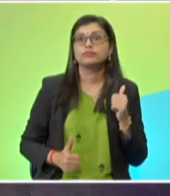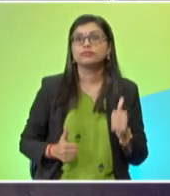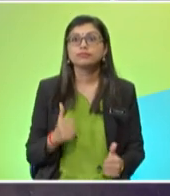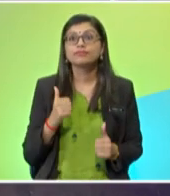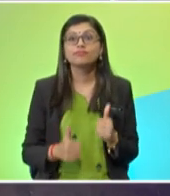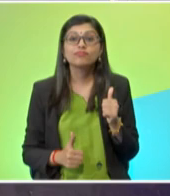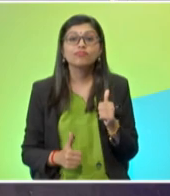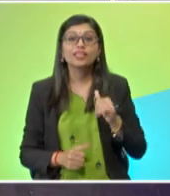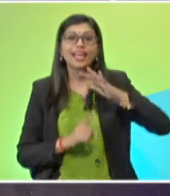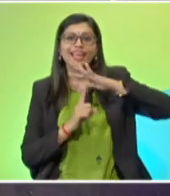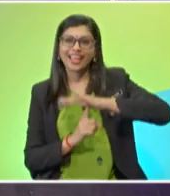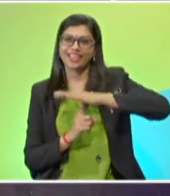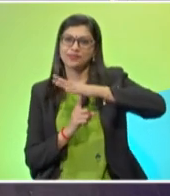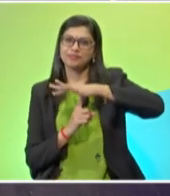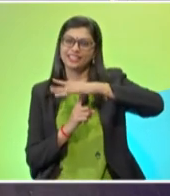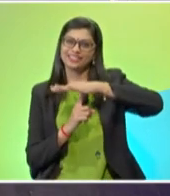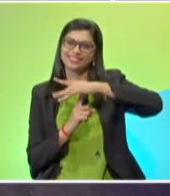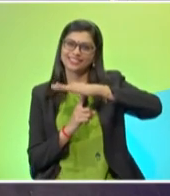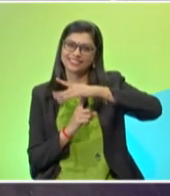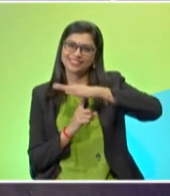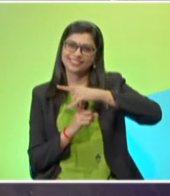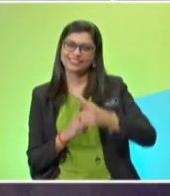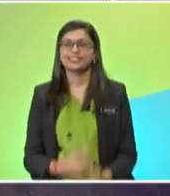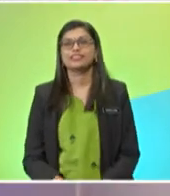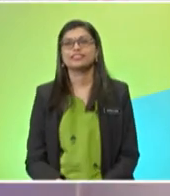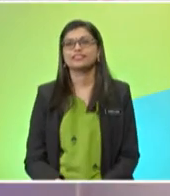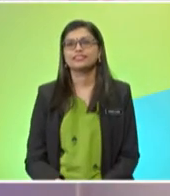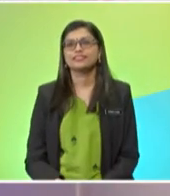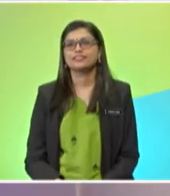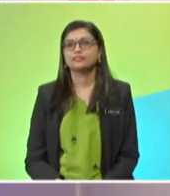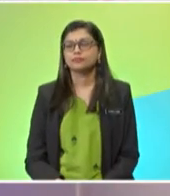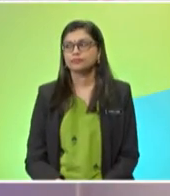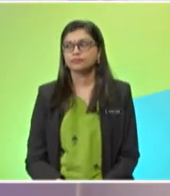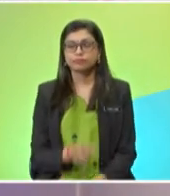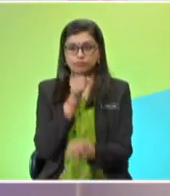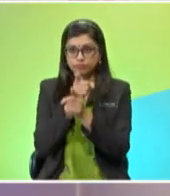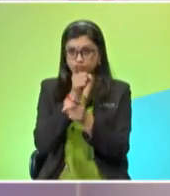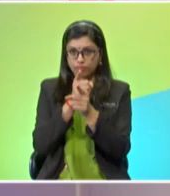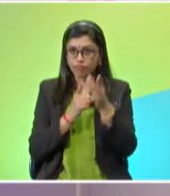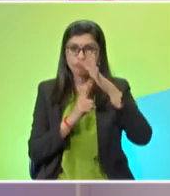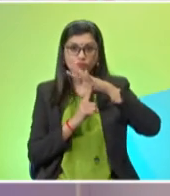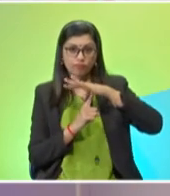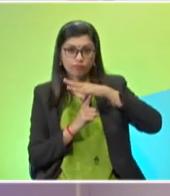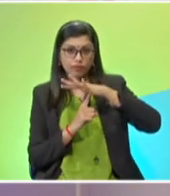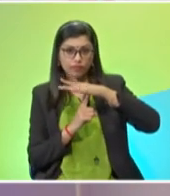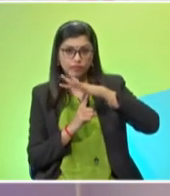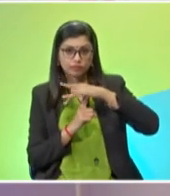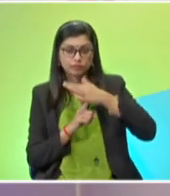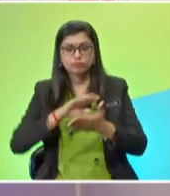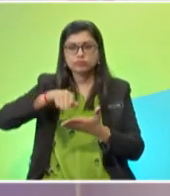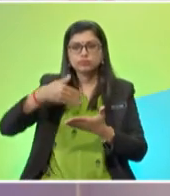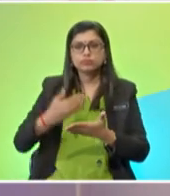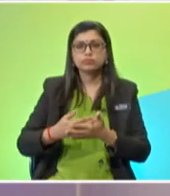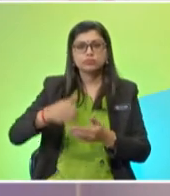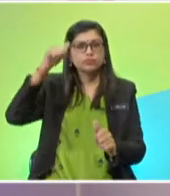Yes. A helicopter. Helicopter. You're right, Hanif. So, Hanif, you are very good. You have a very